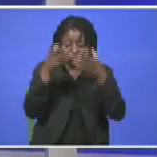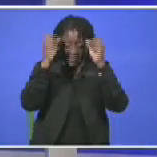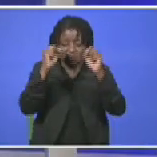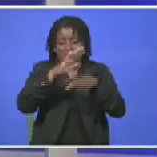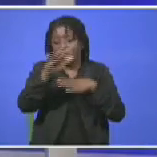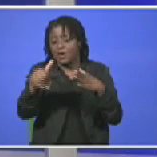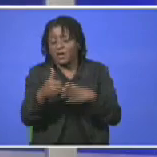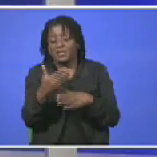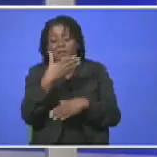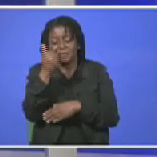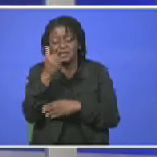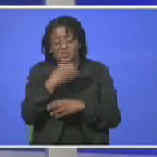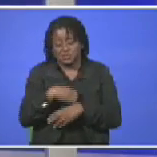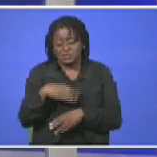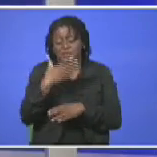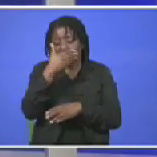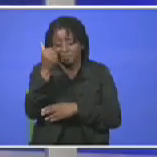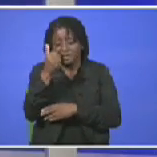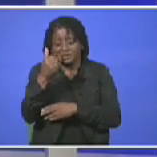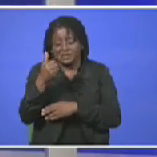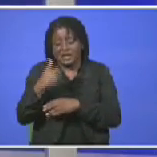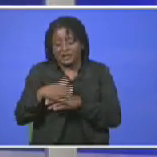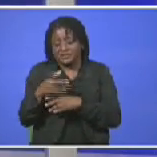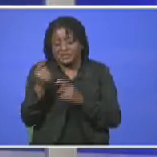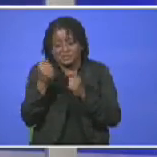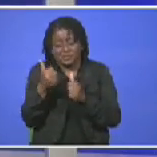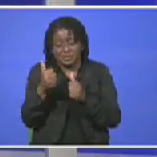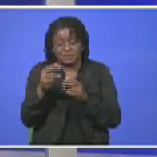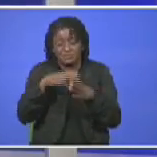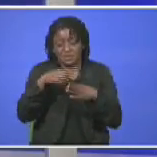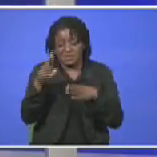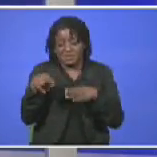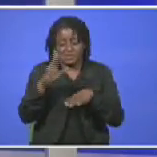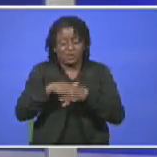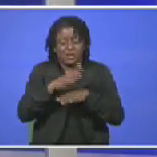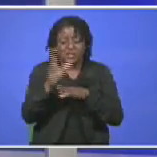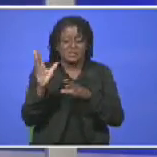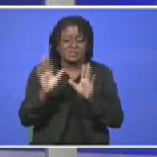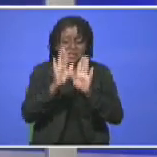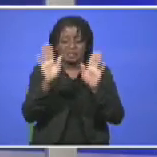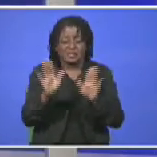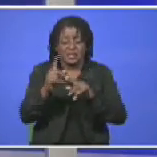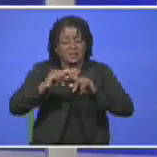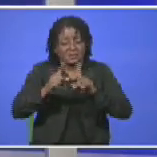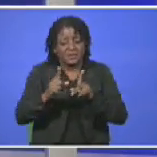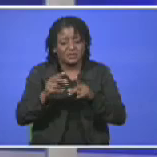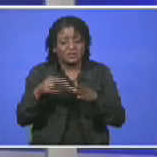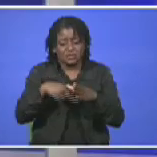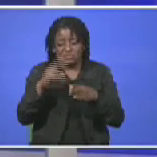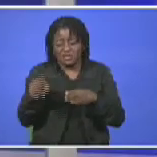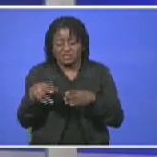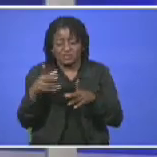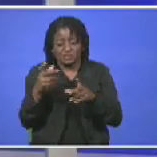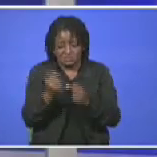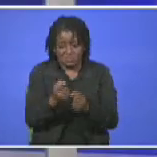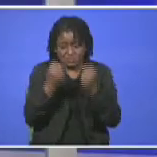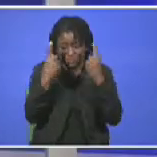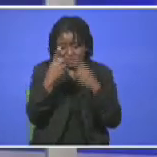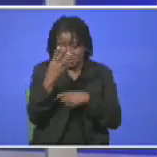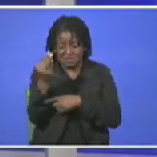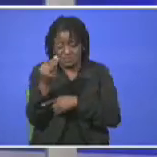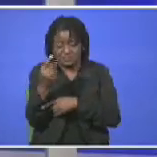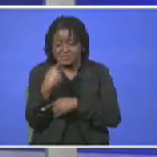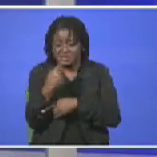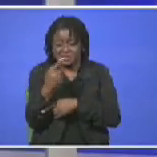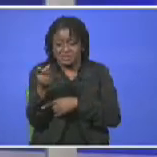the best following his abrupt resignation on Sunday. Minister Bannister, however, says the resignation caught him by surprise, adding